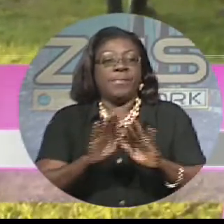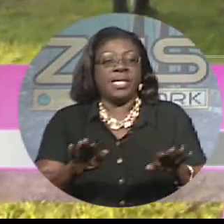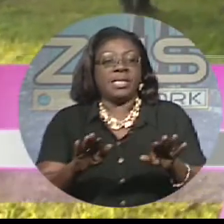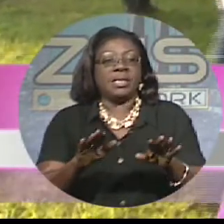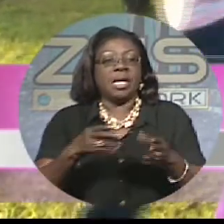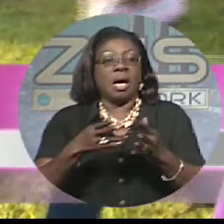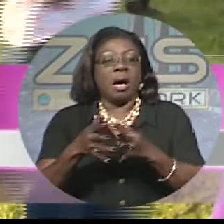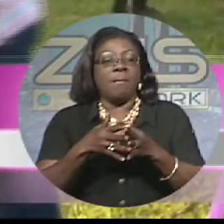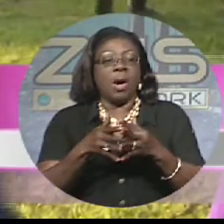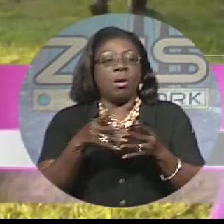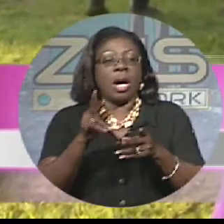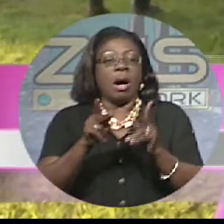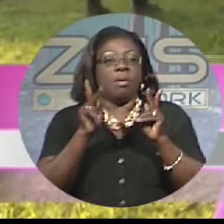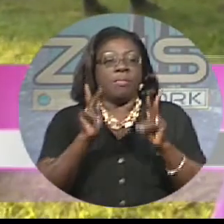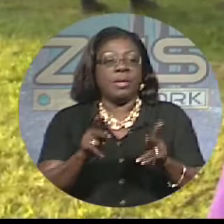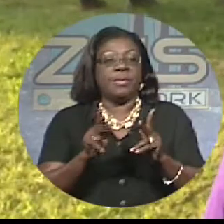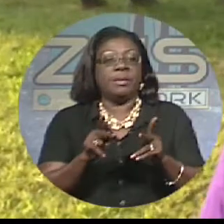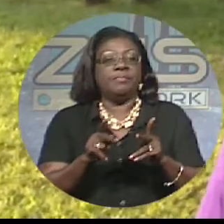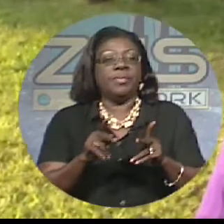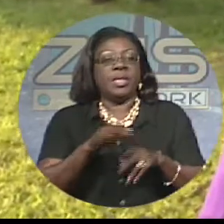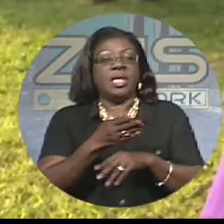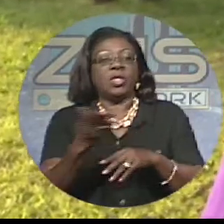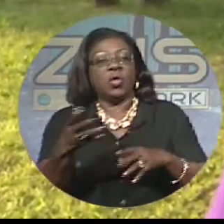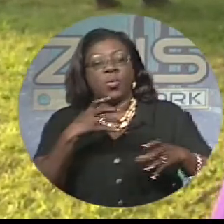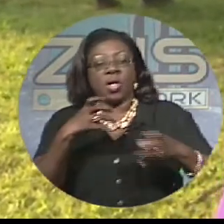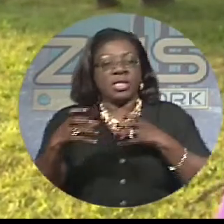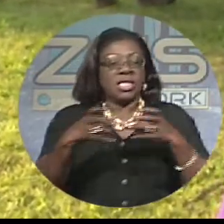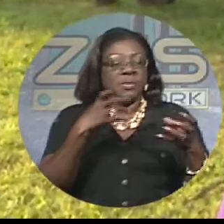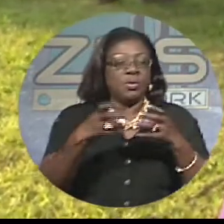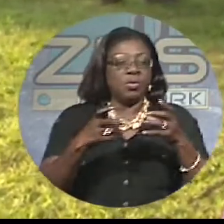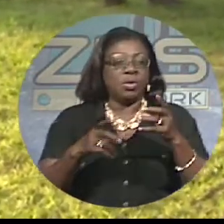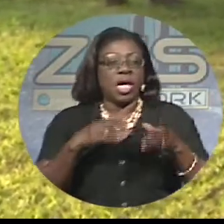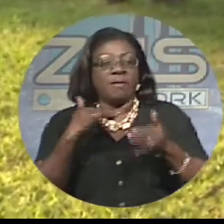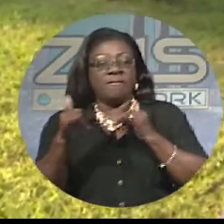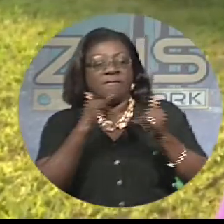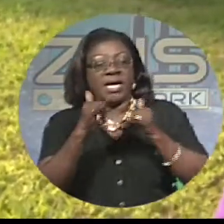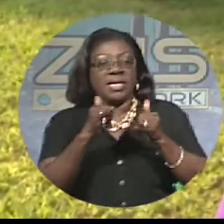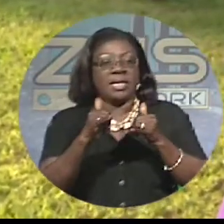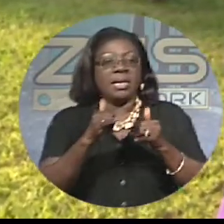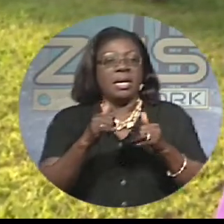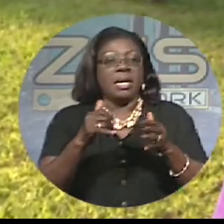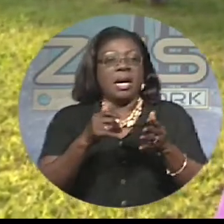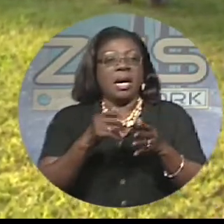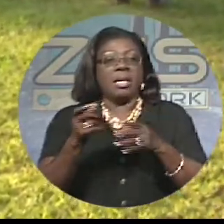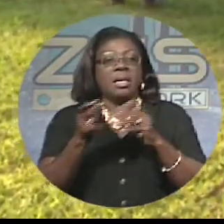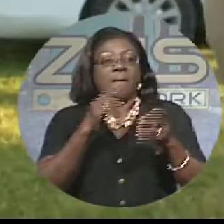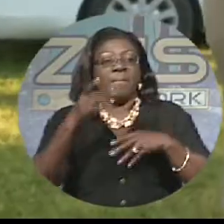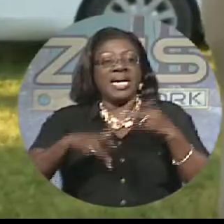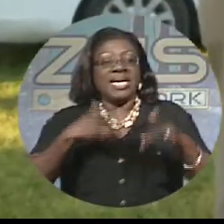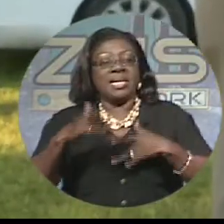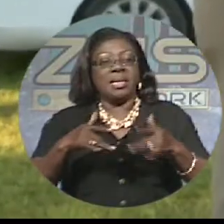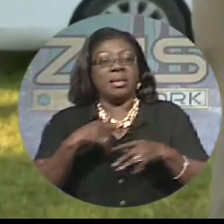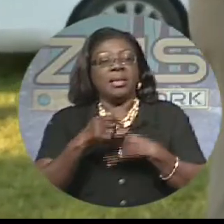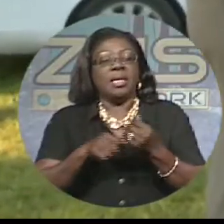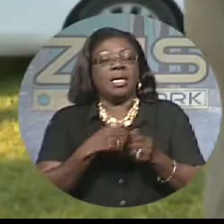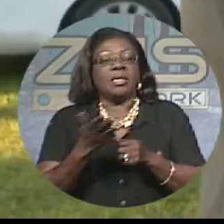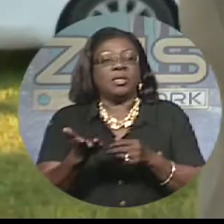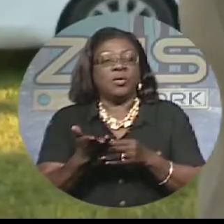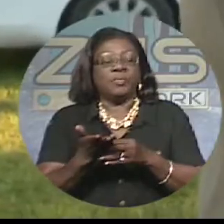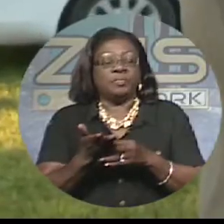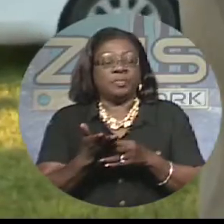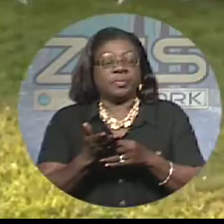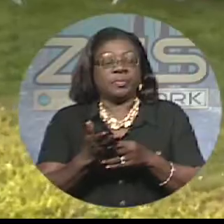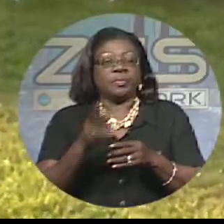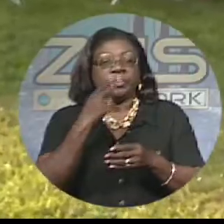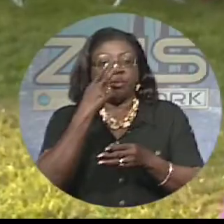our people. There's too much dispute and rowing and fussing and complaining. And from the crowd that